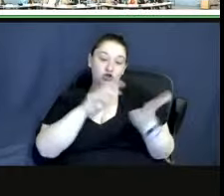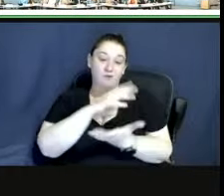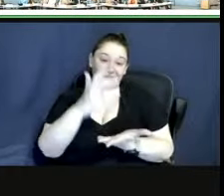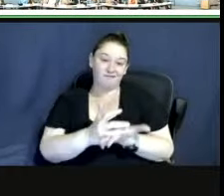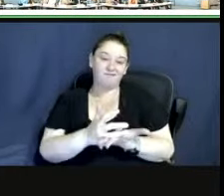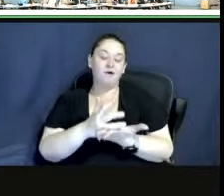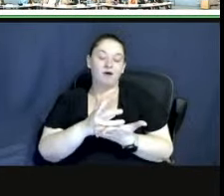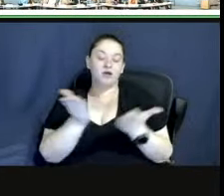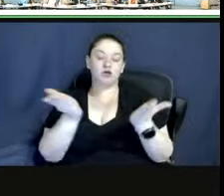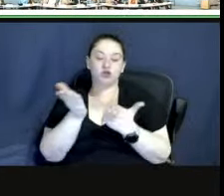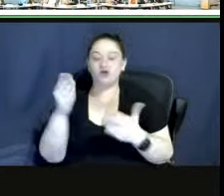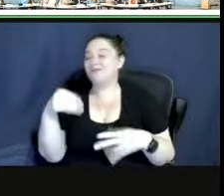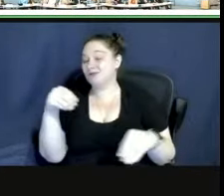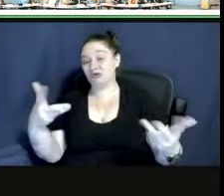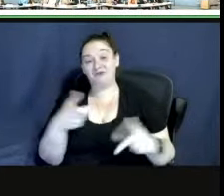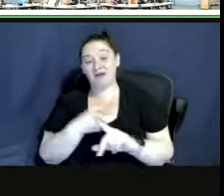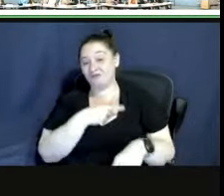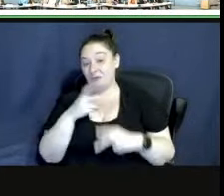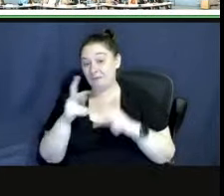people.